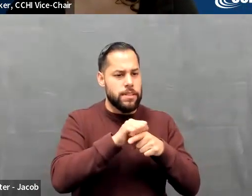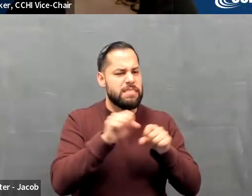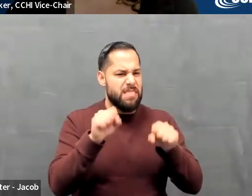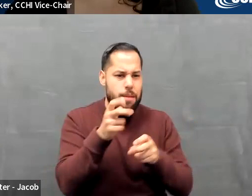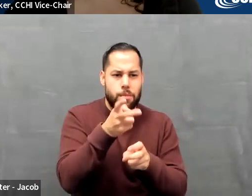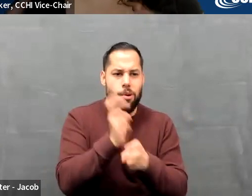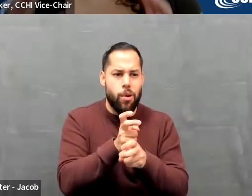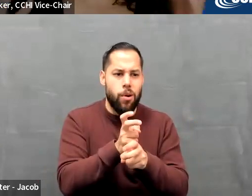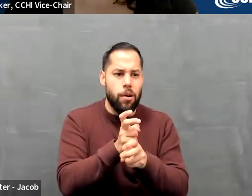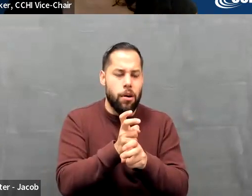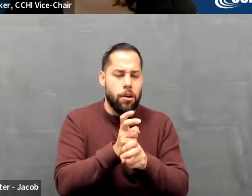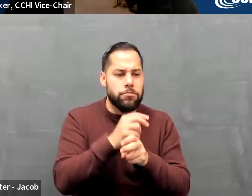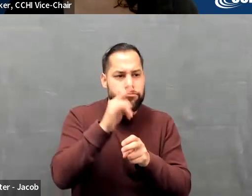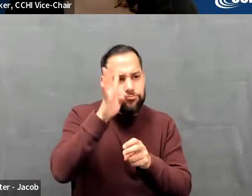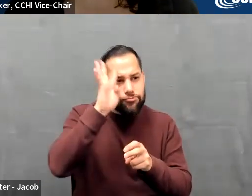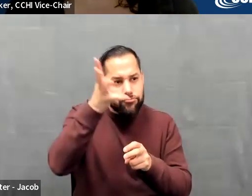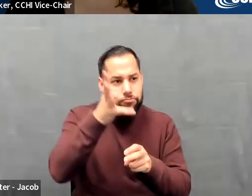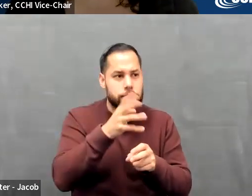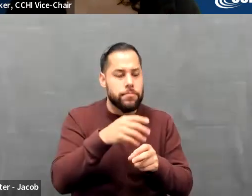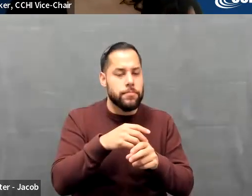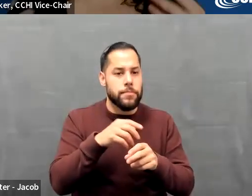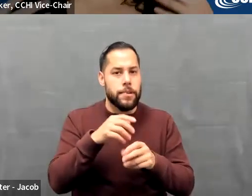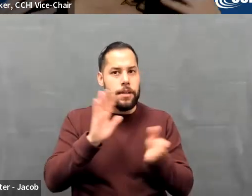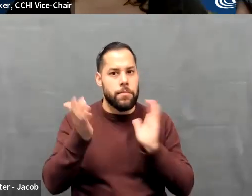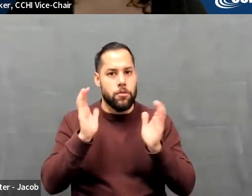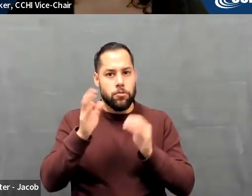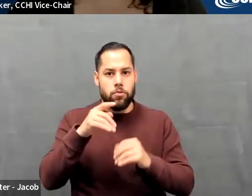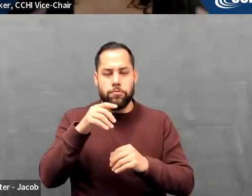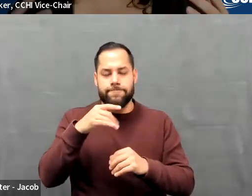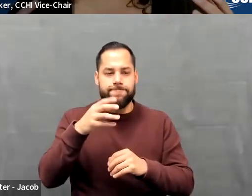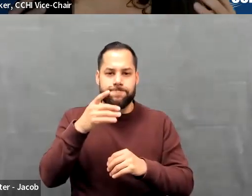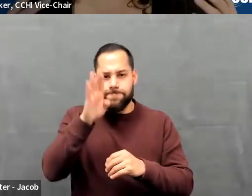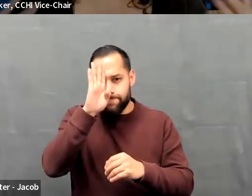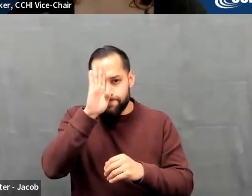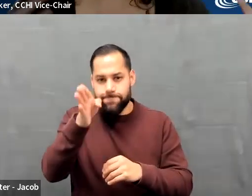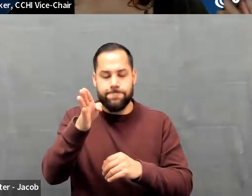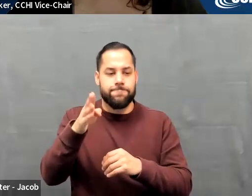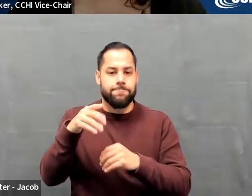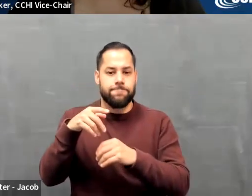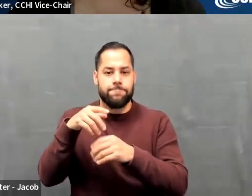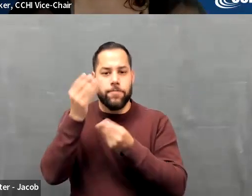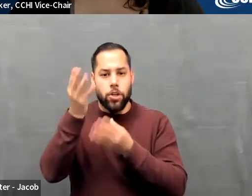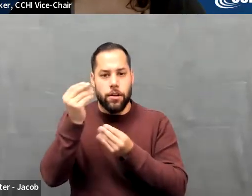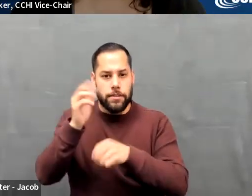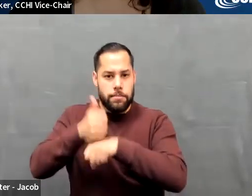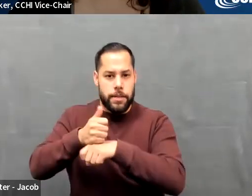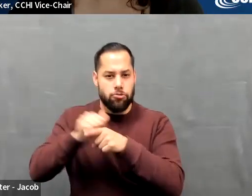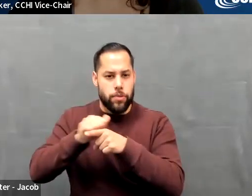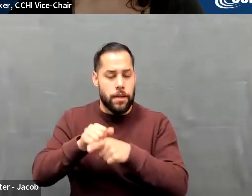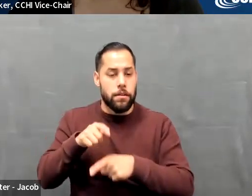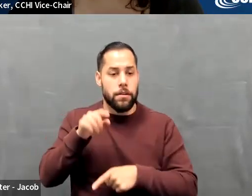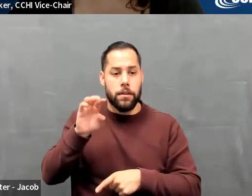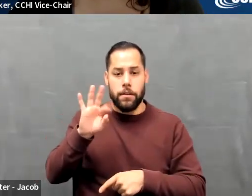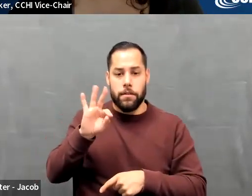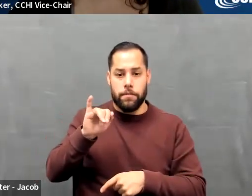create than a strictly content-based training. So what tips do you, Mateo and Fabio, have